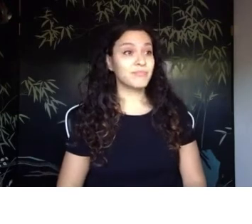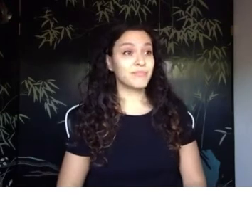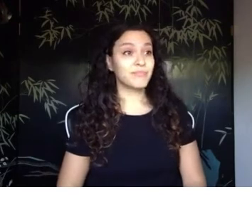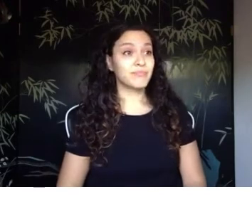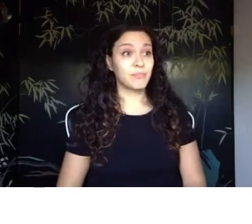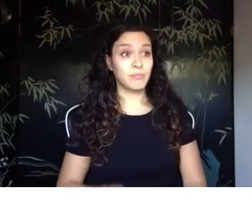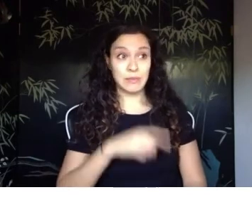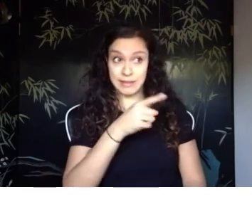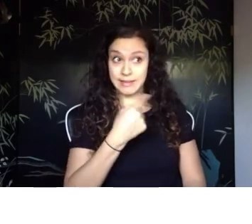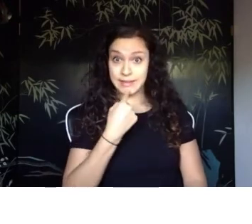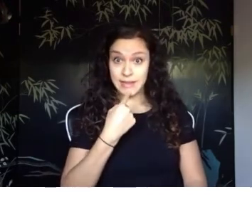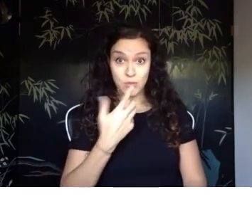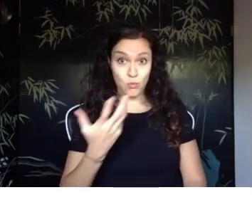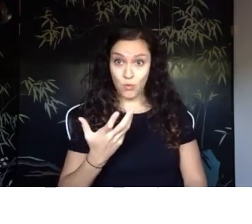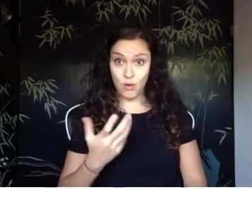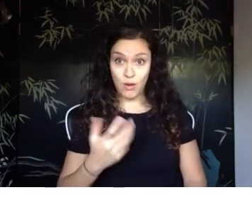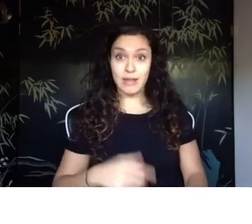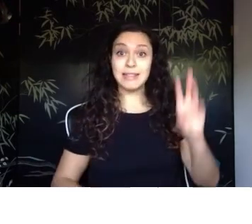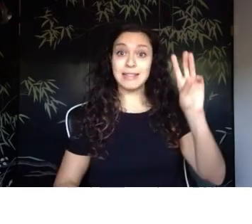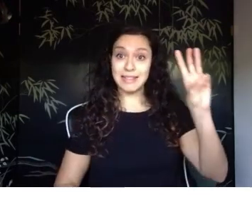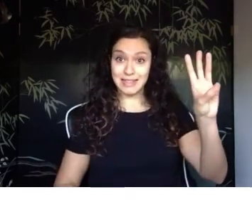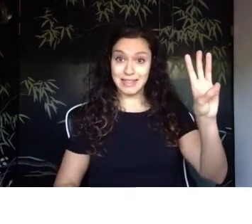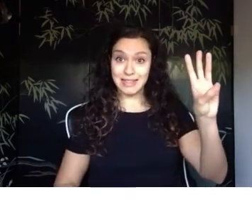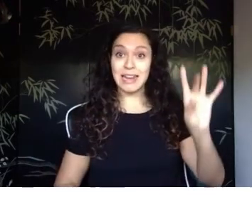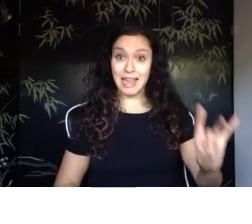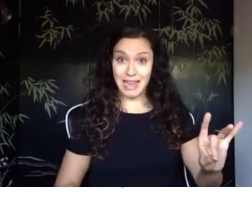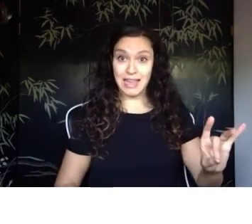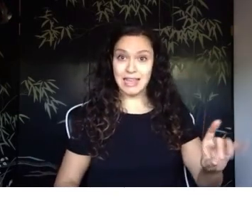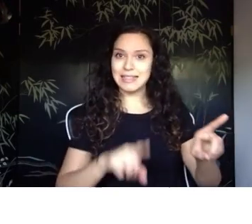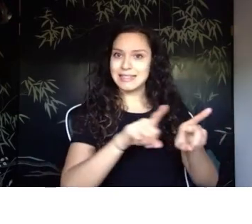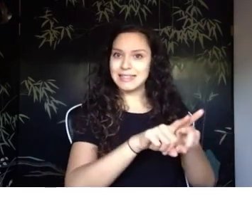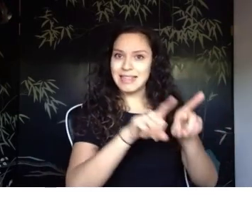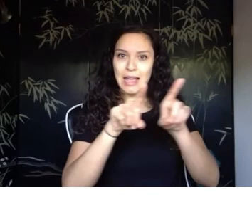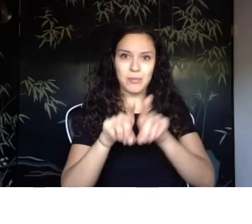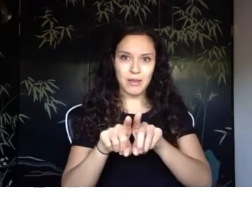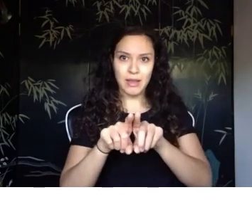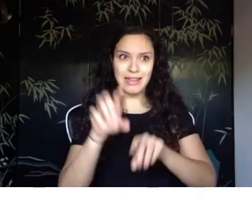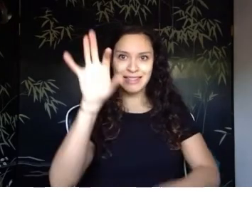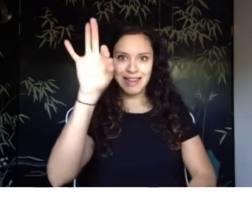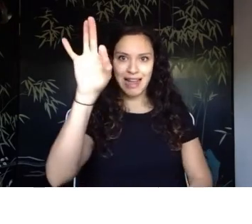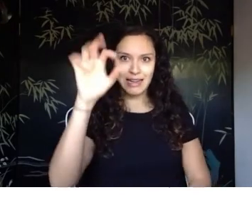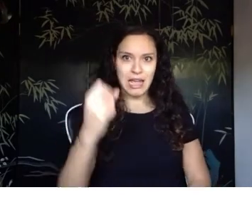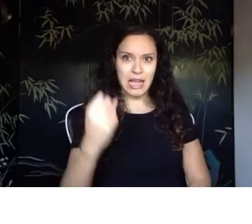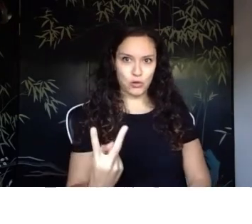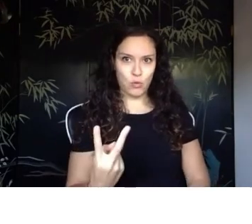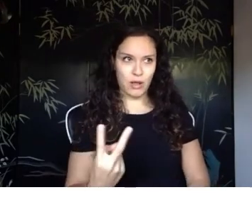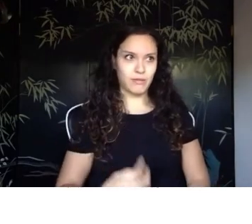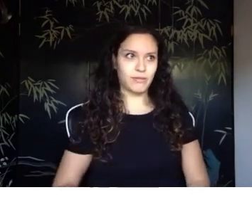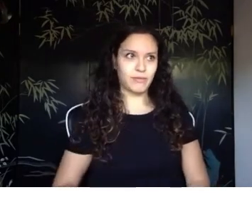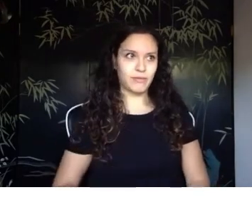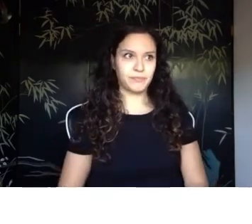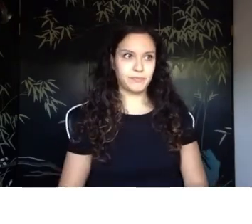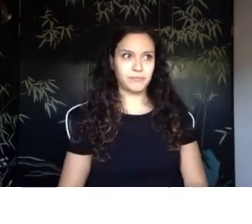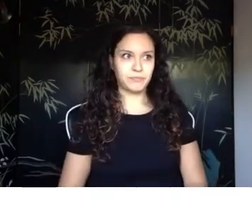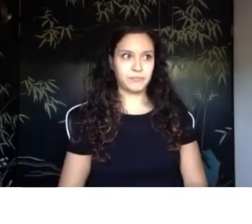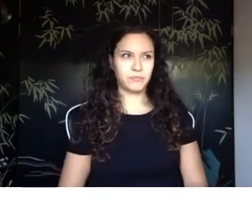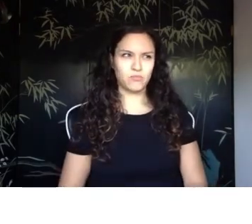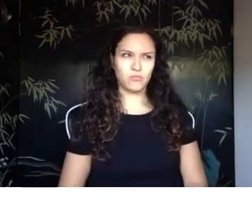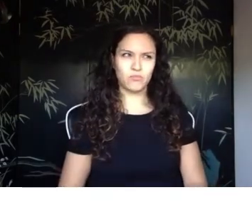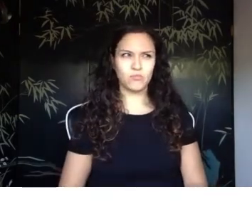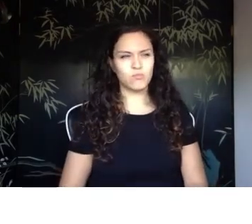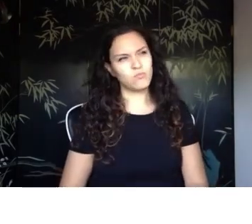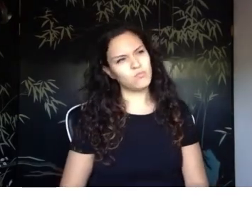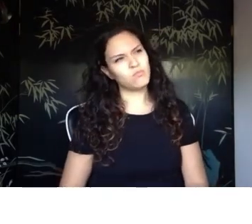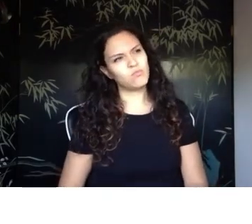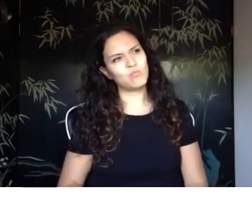X equals 9. There we go. So what this is saying is 6 out of 8 is the same thing as 9 out